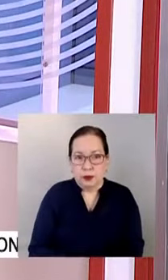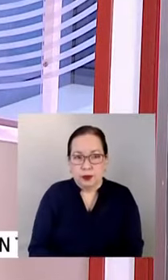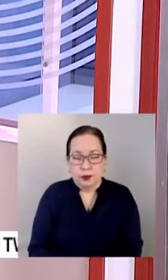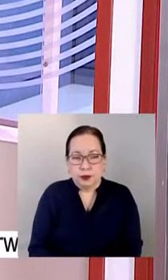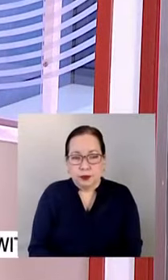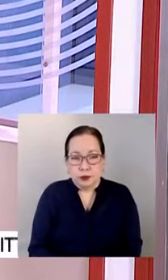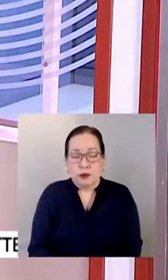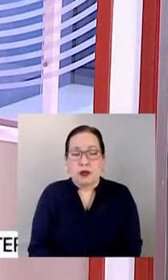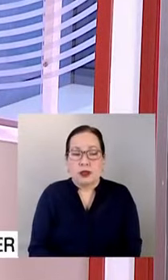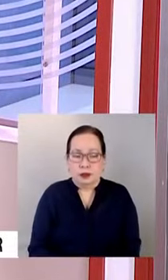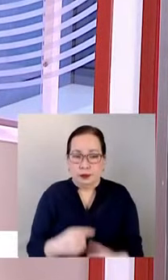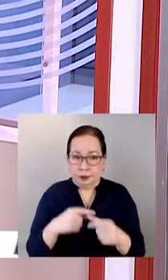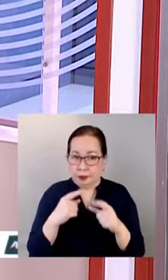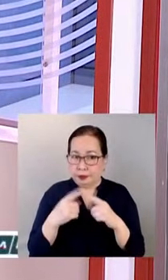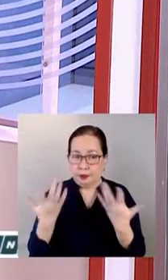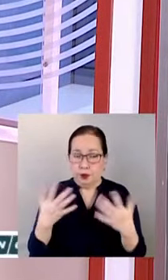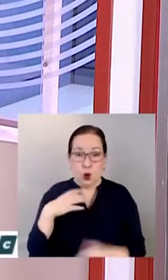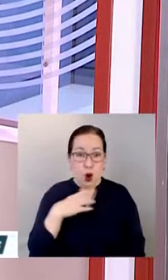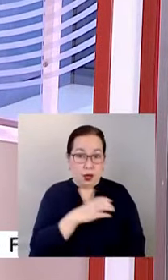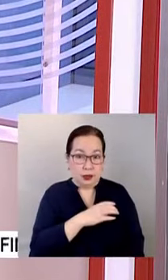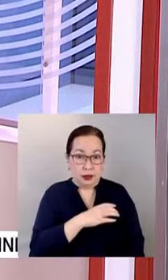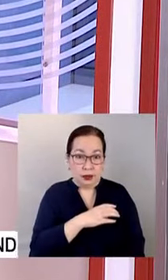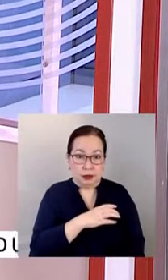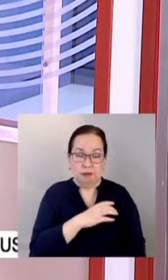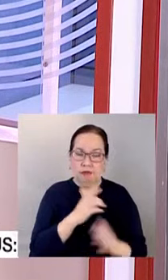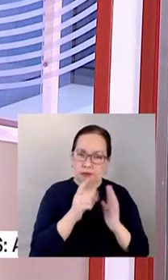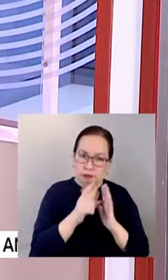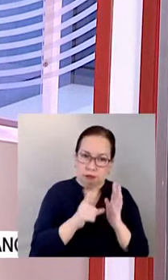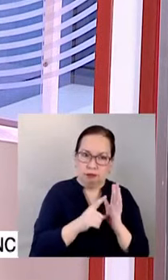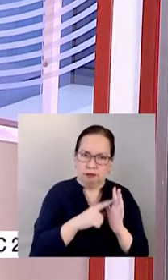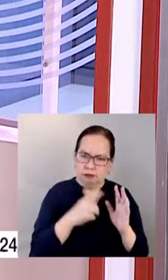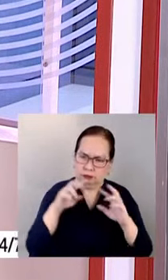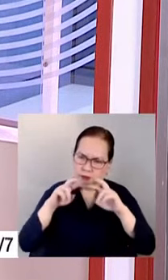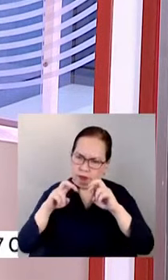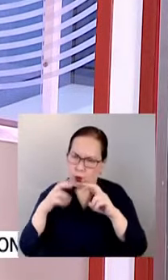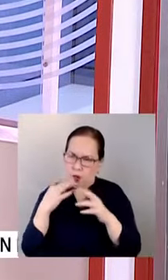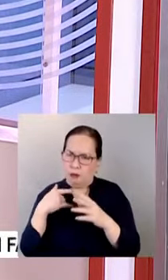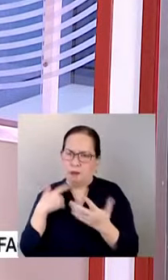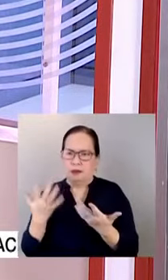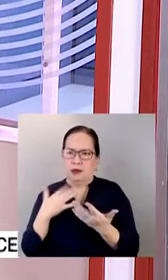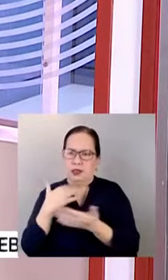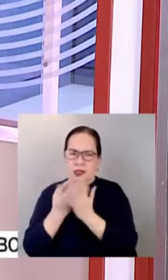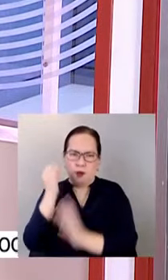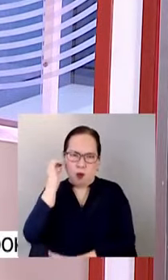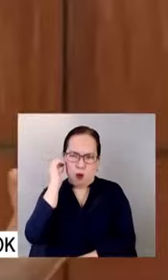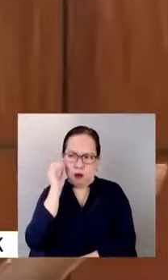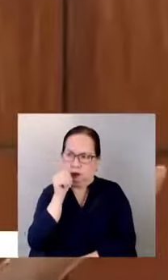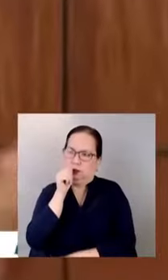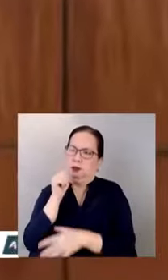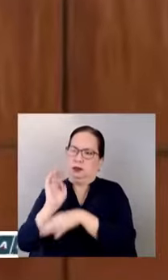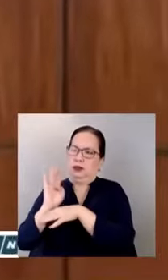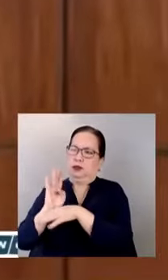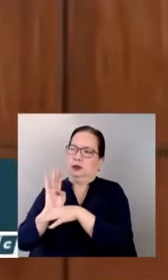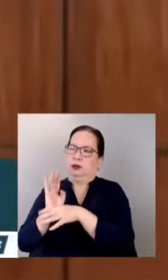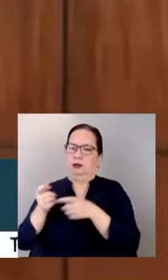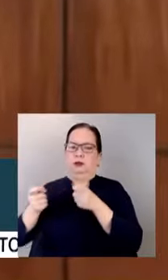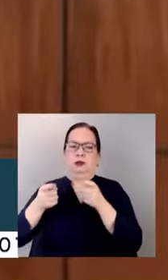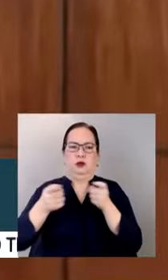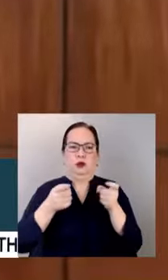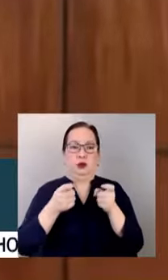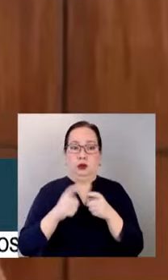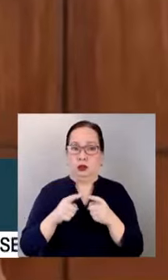Meanwhile, a House lawmaker is seeking an investigation into an alleged onion cartel. Marikina Representative Stella Kimbo wants to know why